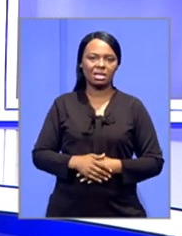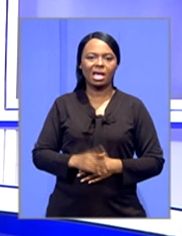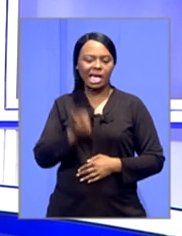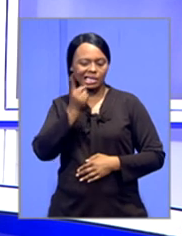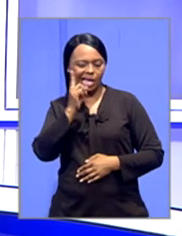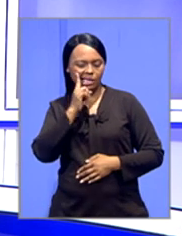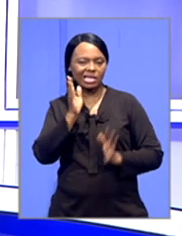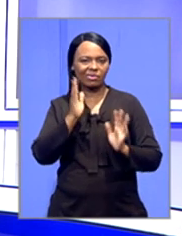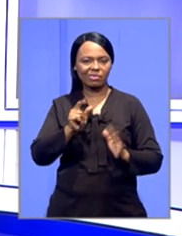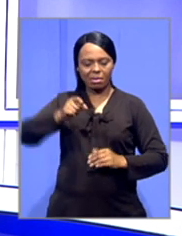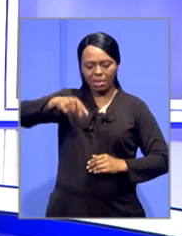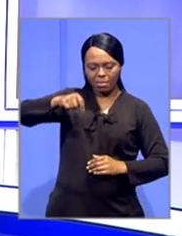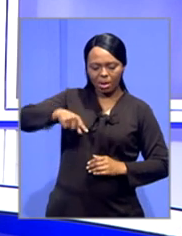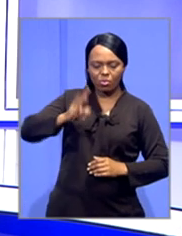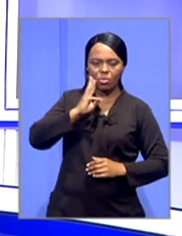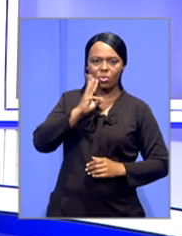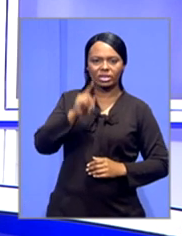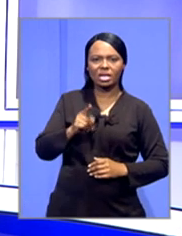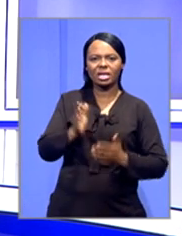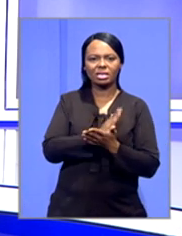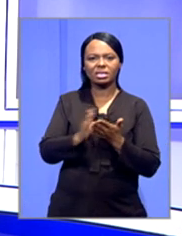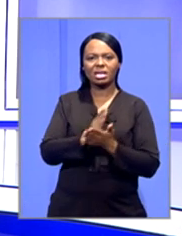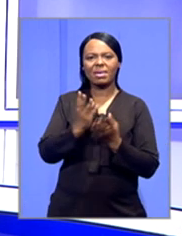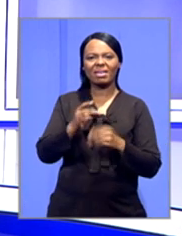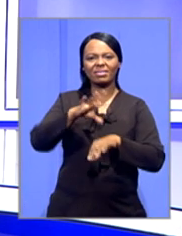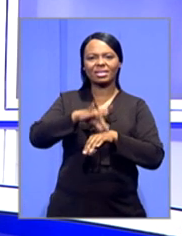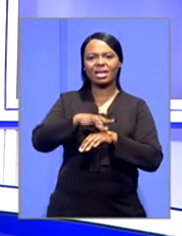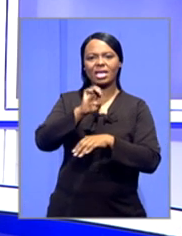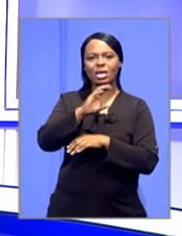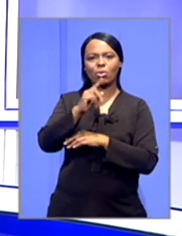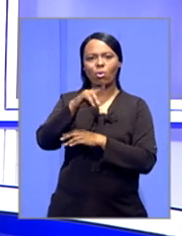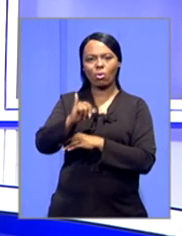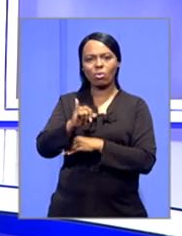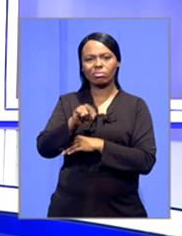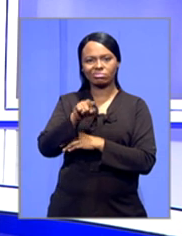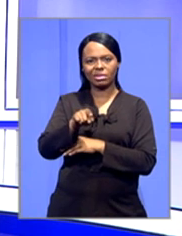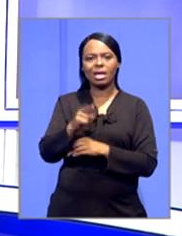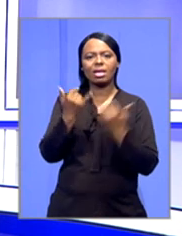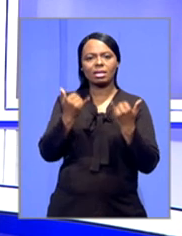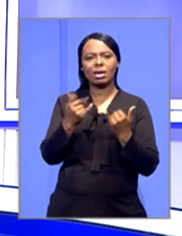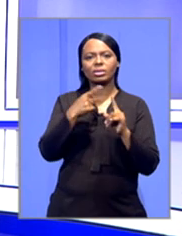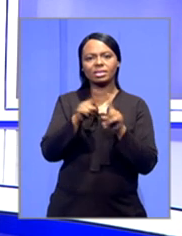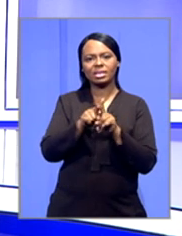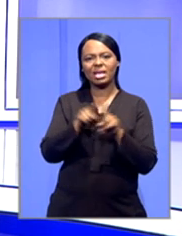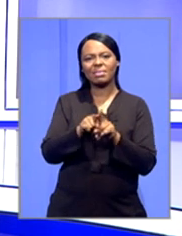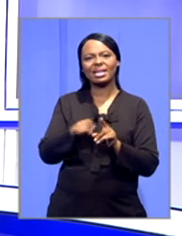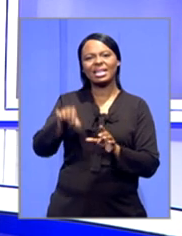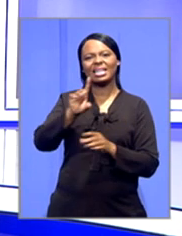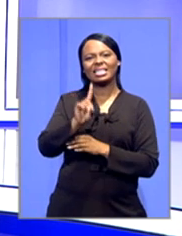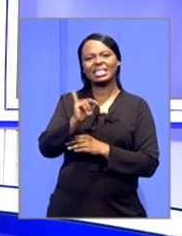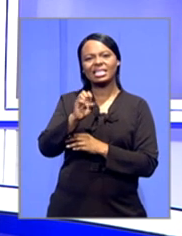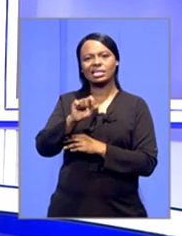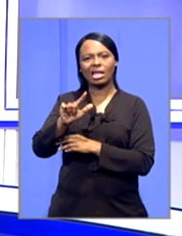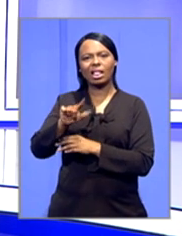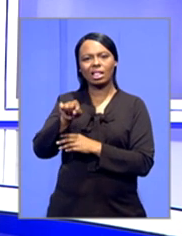dirilweng mo metsing di supa fa a na le gareng ga tse dingwe mogare wa Ecoli. Go ntse le magato a gore diesel e kgotlhetse noka ya Velgem eo e